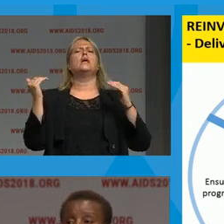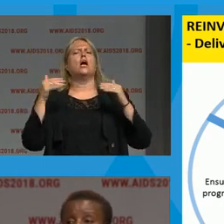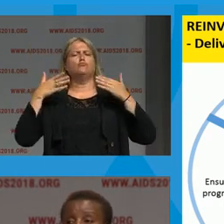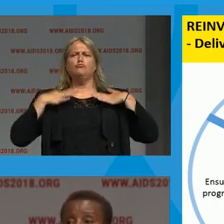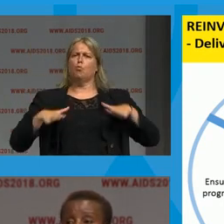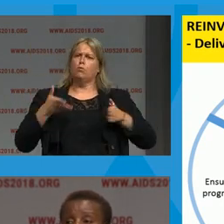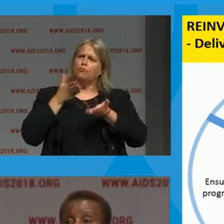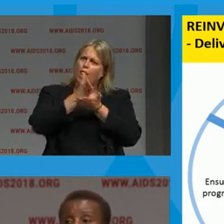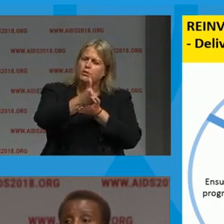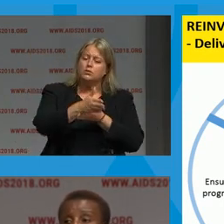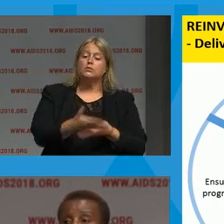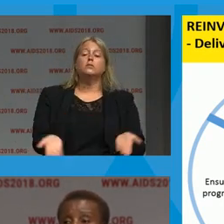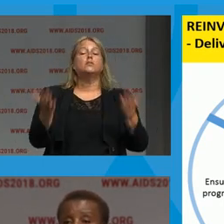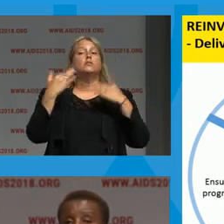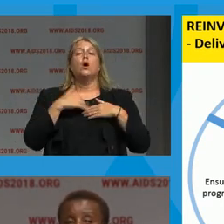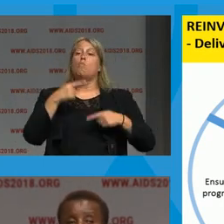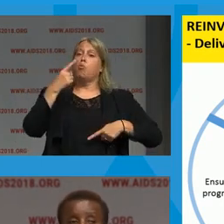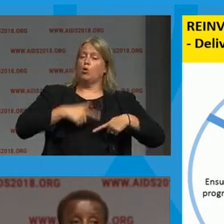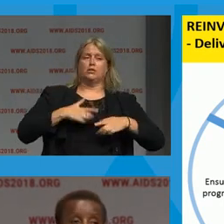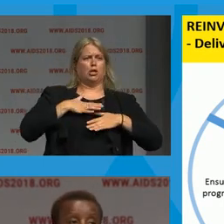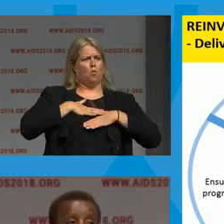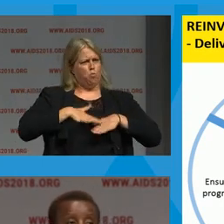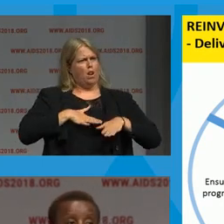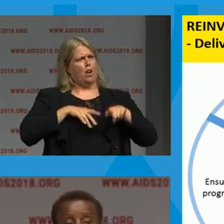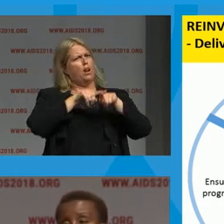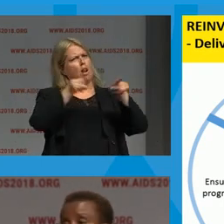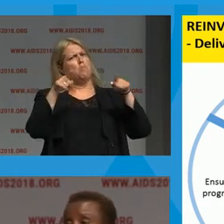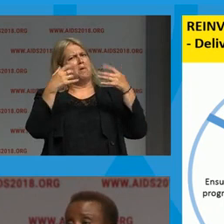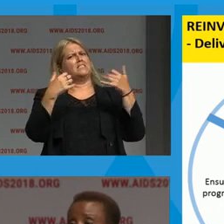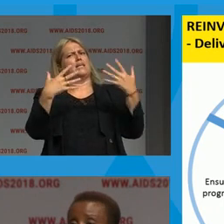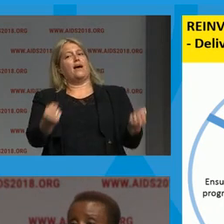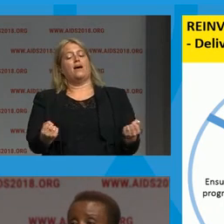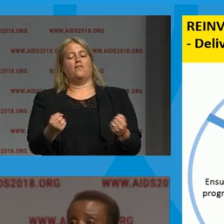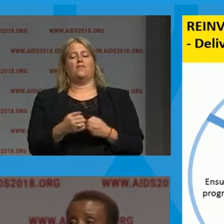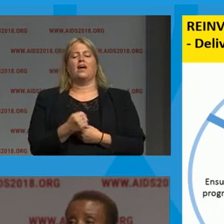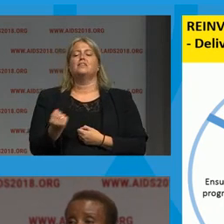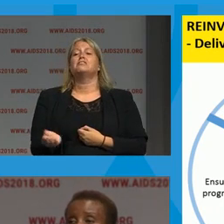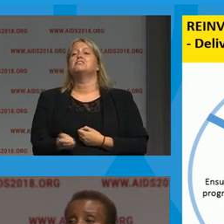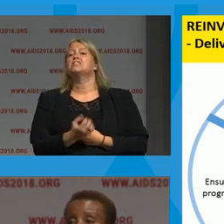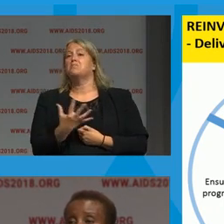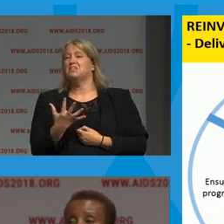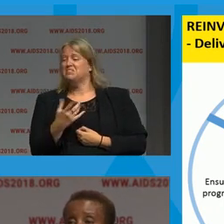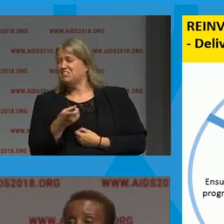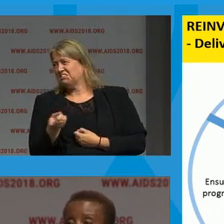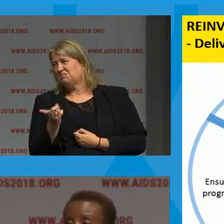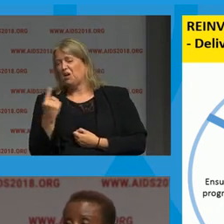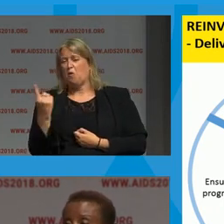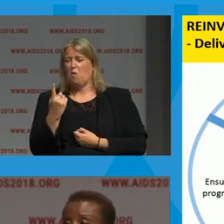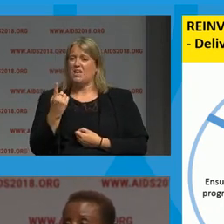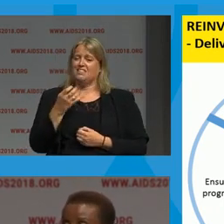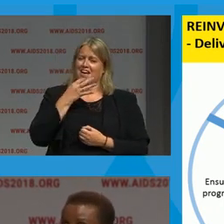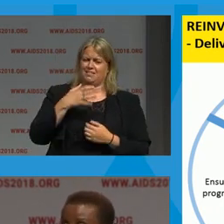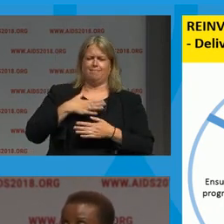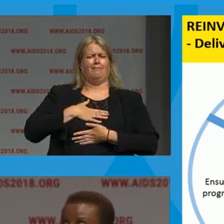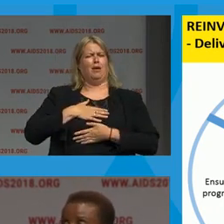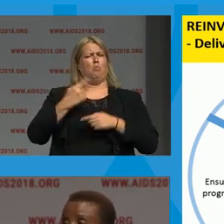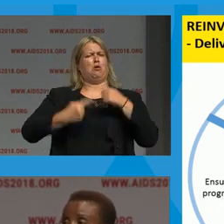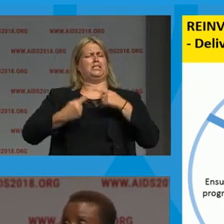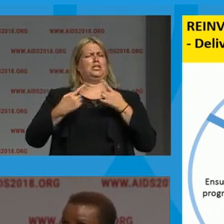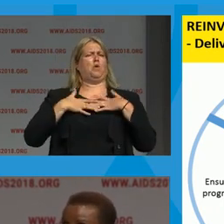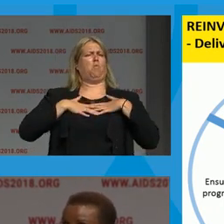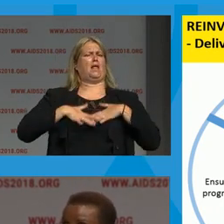requires that we have the political will, and sometimes I always ask, what is political will? It is an